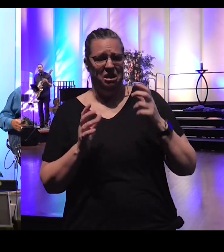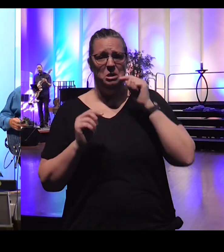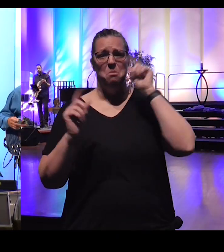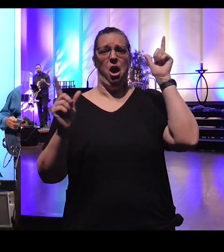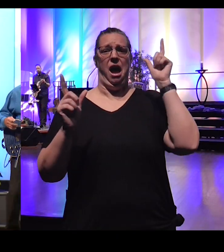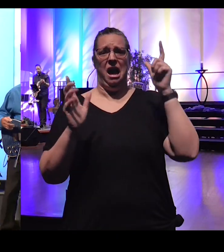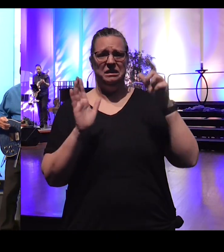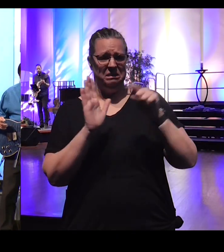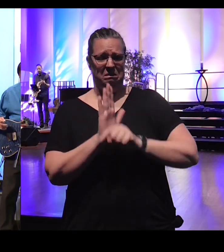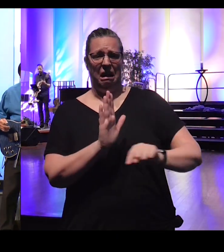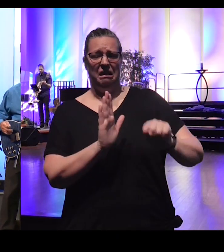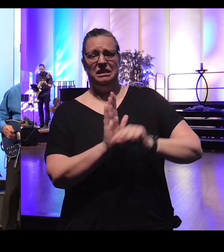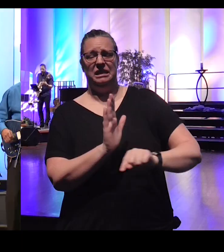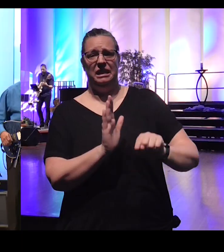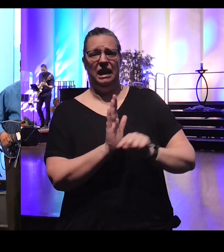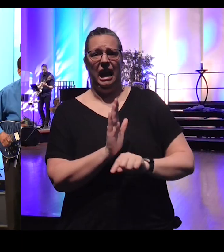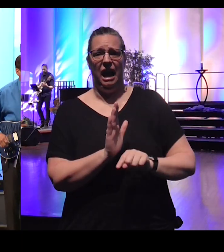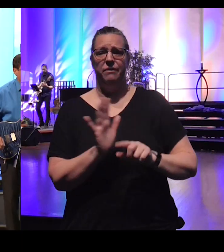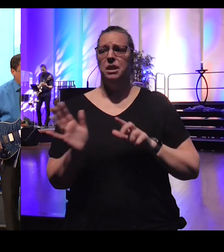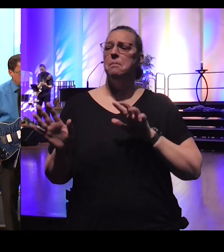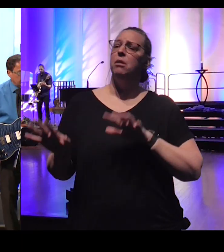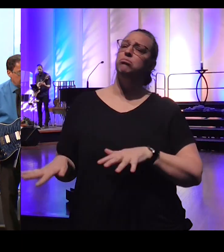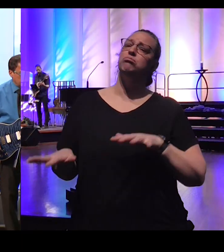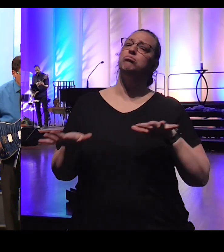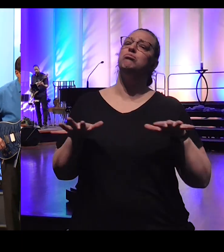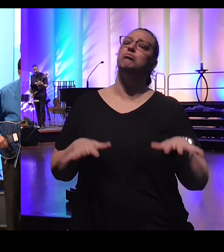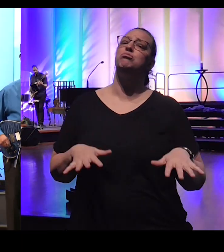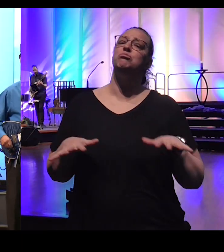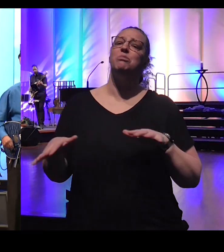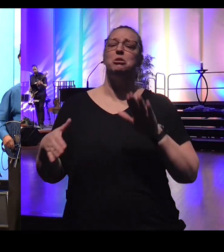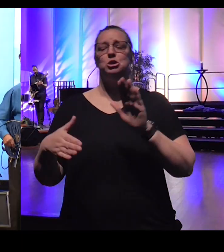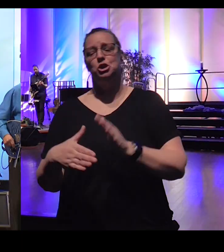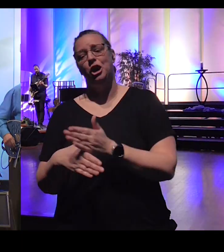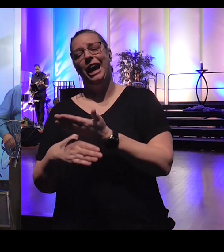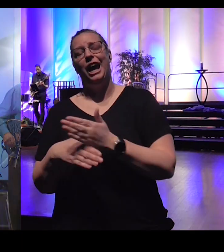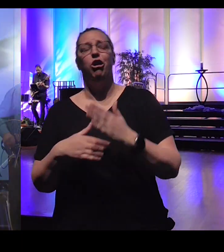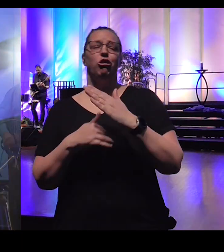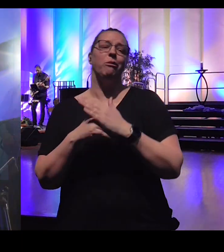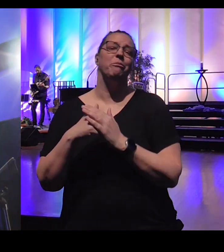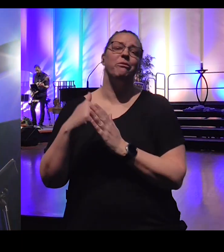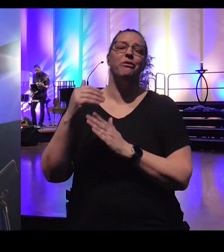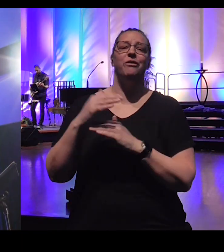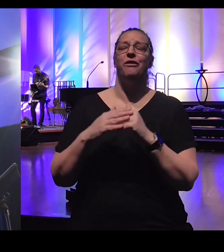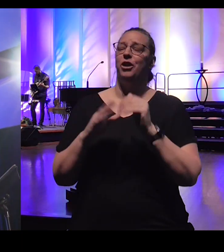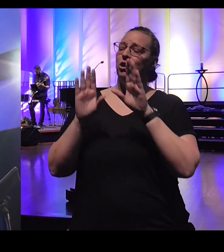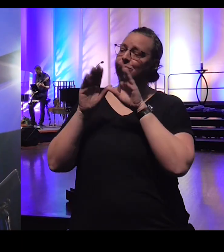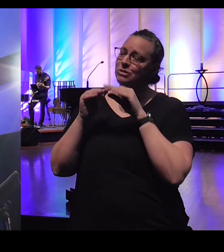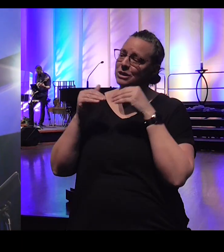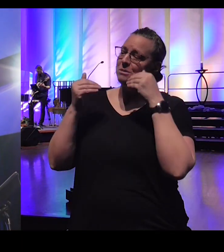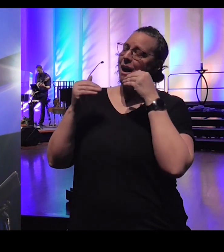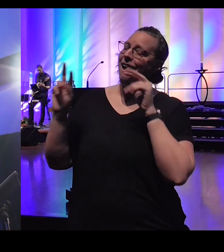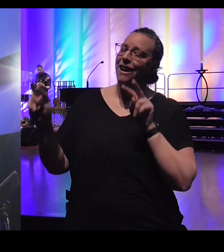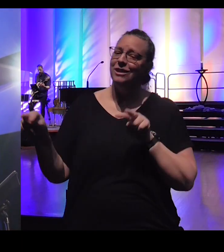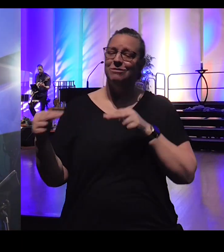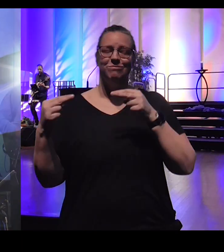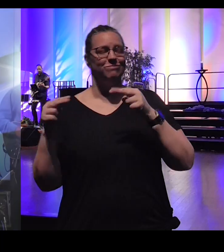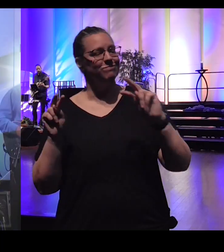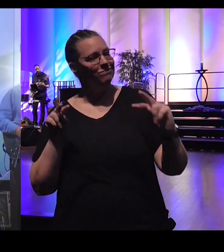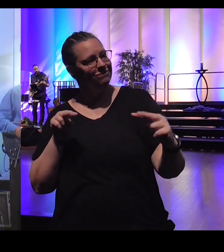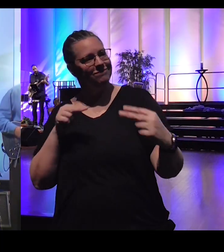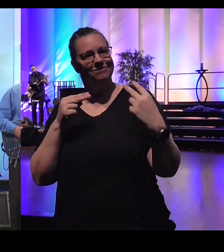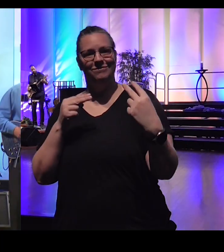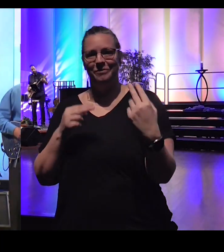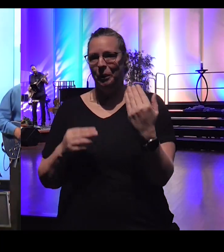surprises. But just rest for a while, share this comfort and smile at Spirit in all